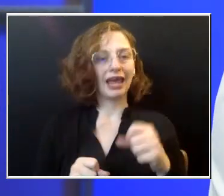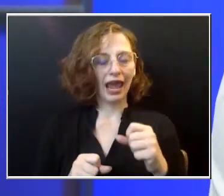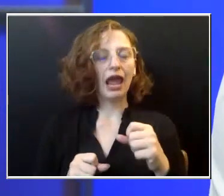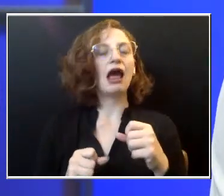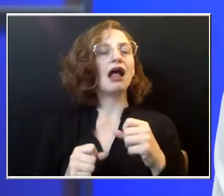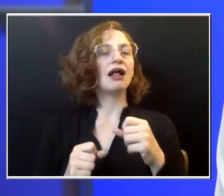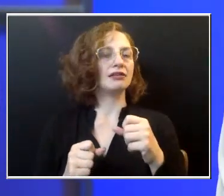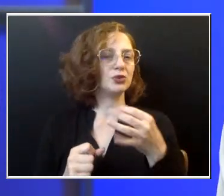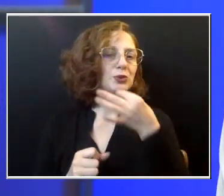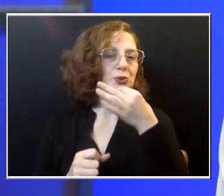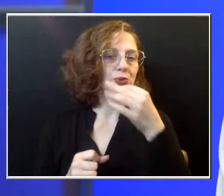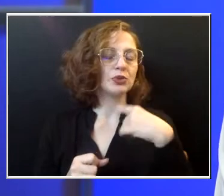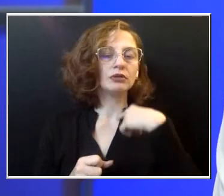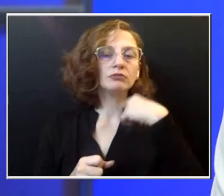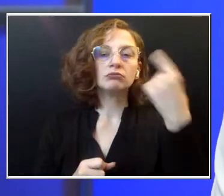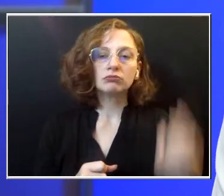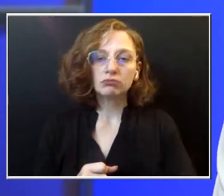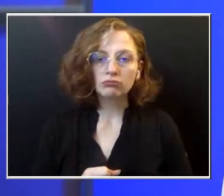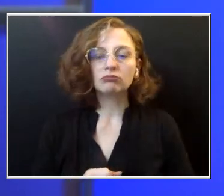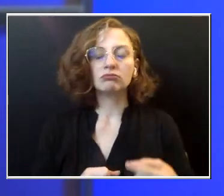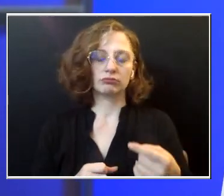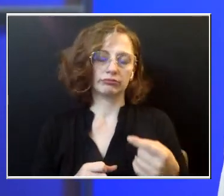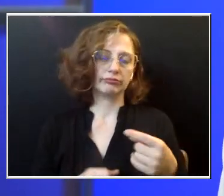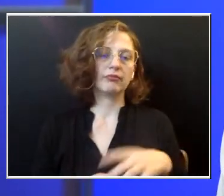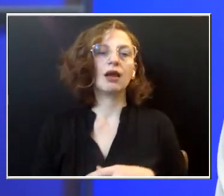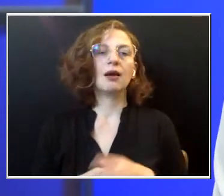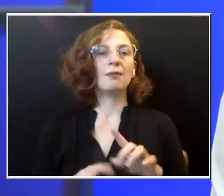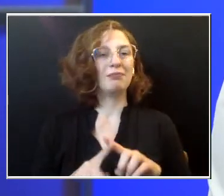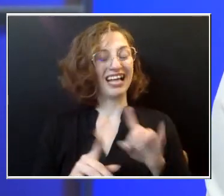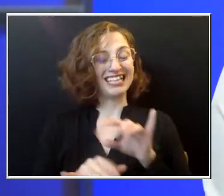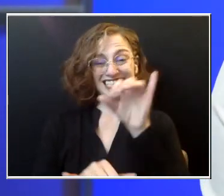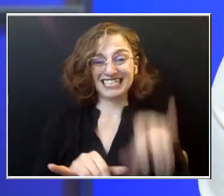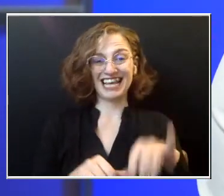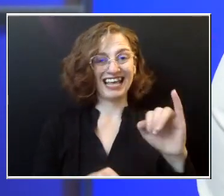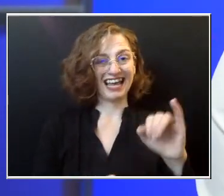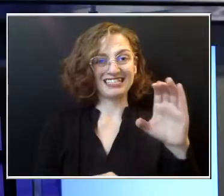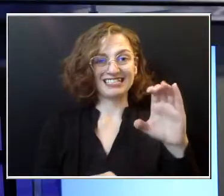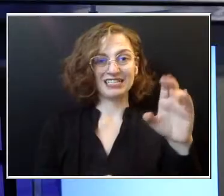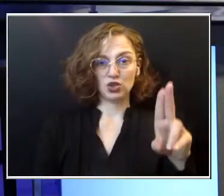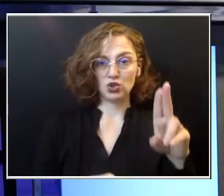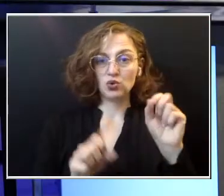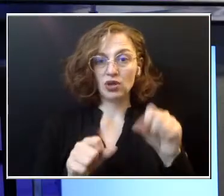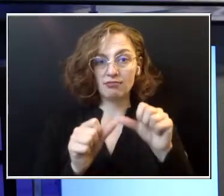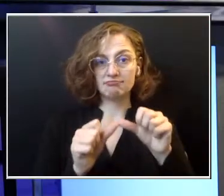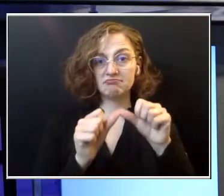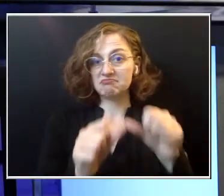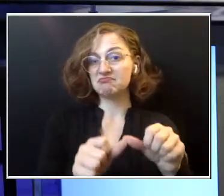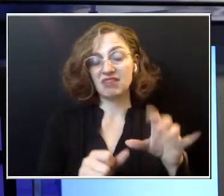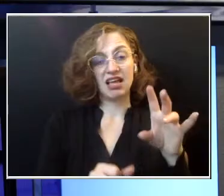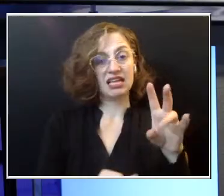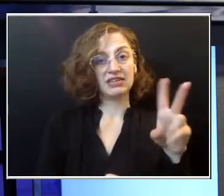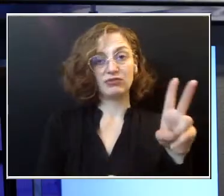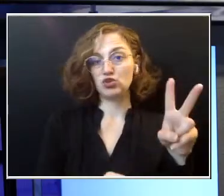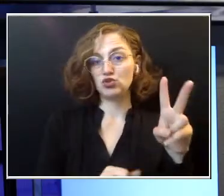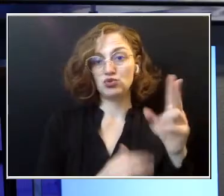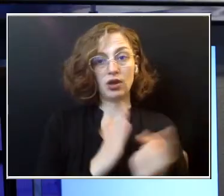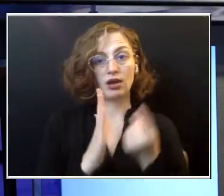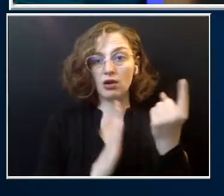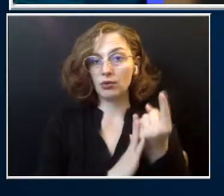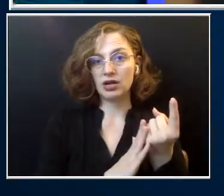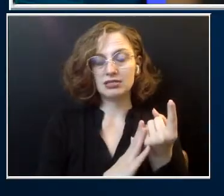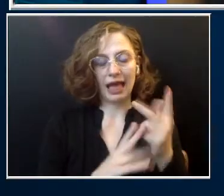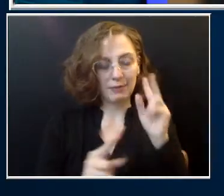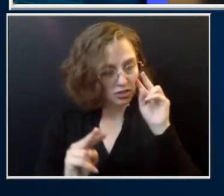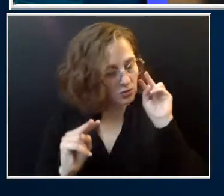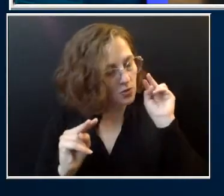to 72 hours, sometimes longer. It just depends on how that patient is recovering afterwards. Yeah, you're just watching them closely. Exactly. Hour to hour, minute to minute. Bruce and